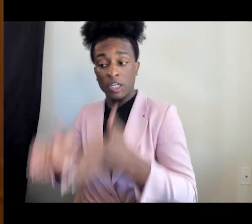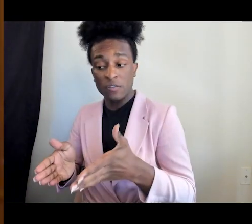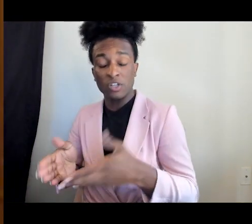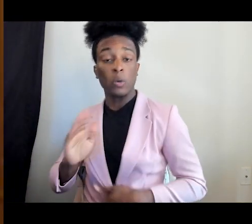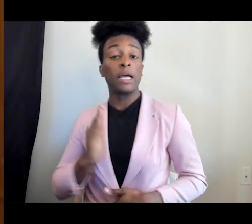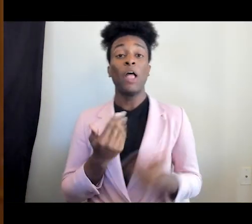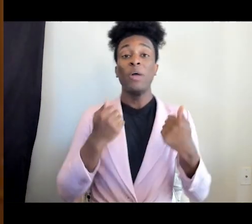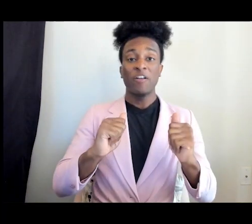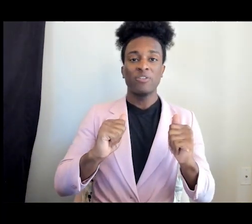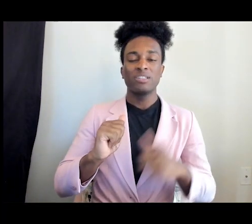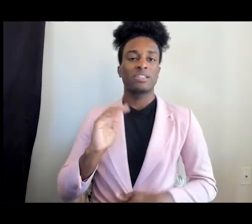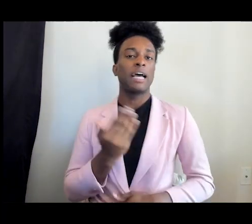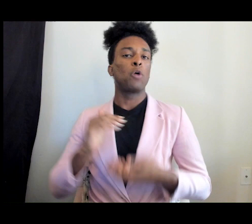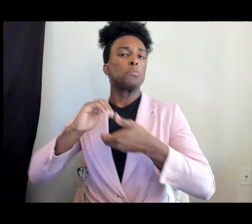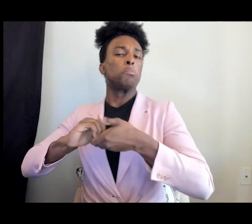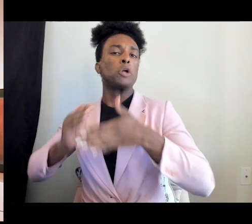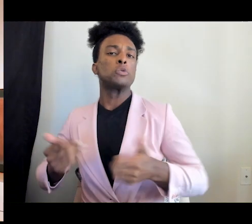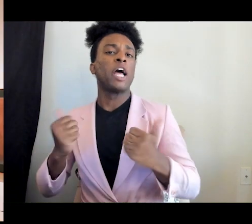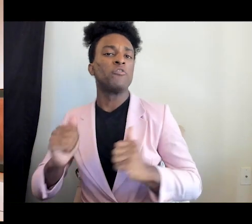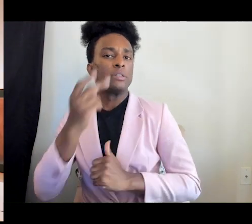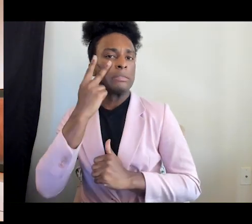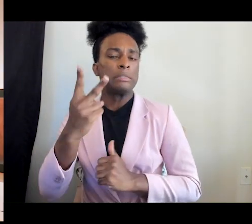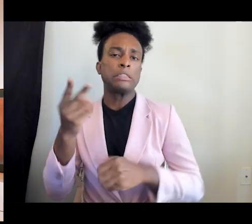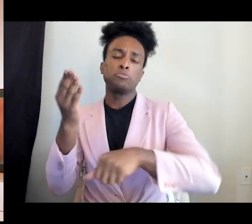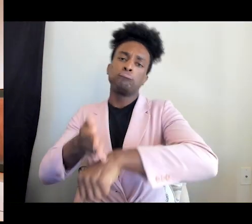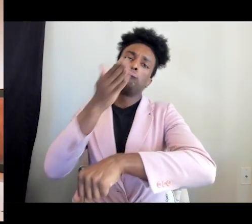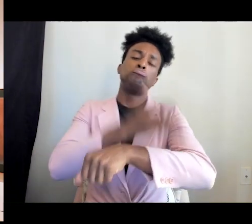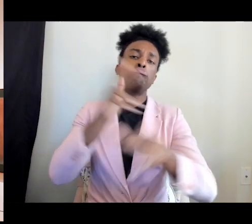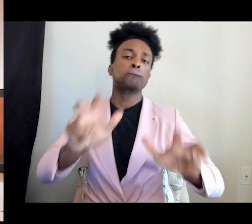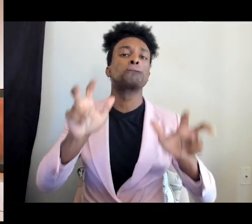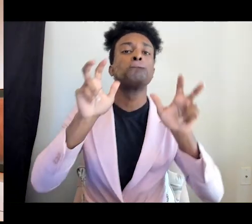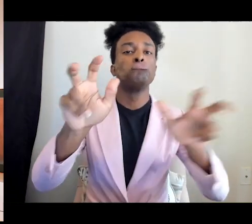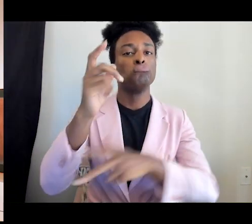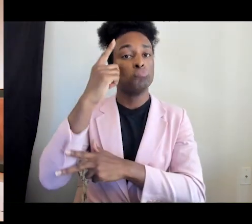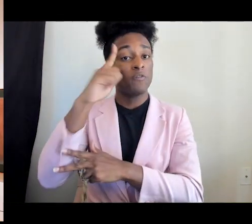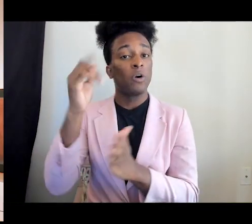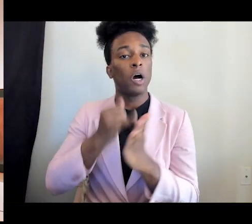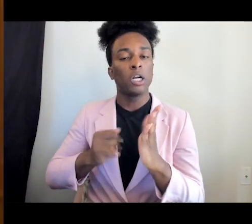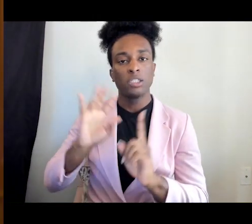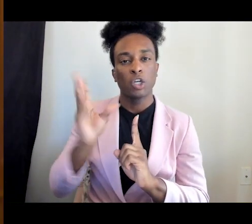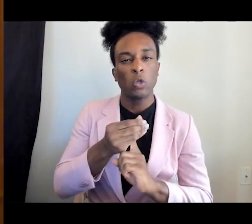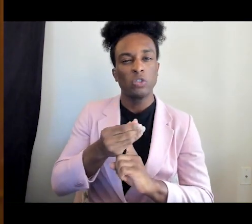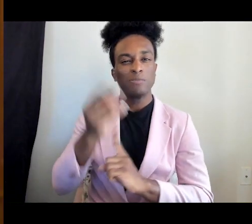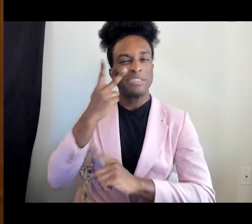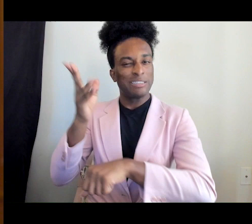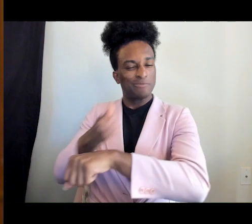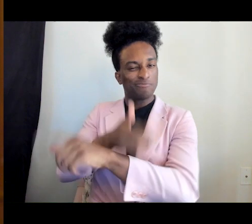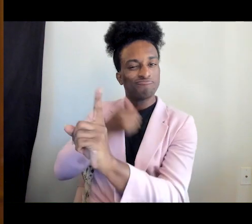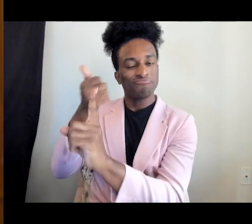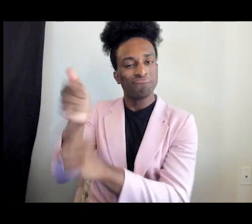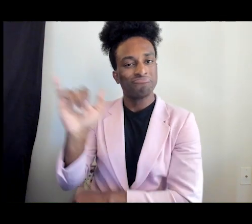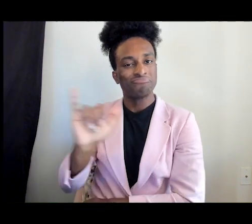with a number of partners, have seen millions of dollars come into the sector for increased investment in arts and culture and all the impact they have in